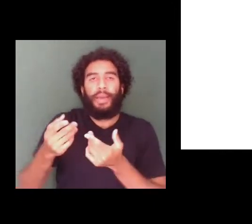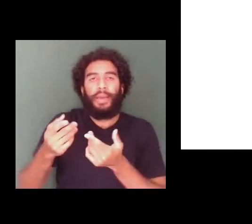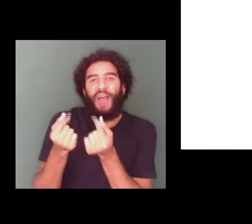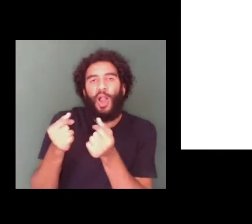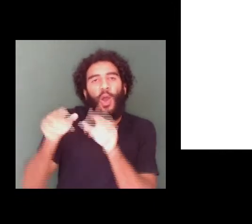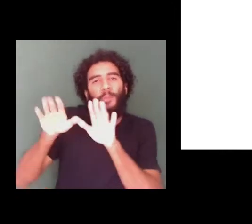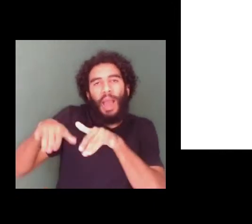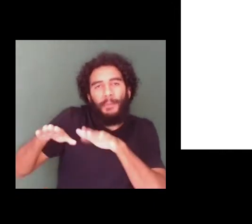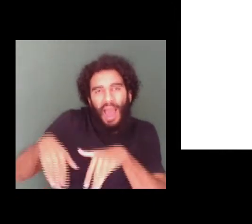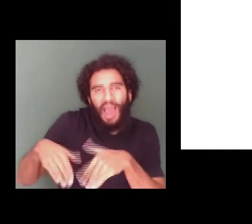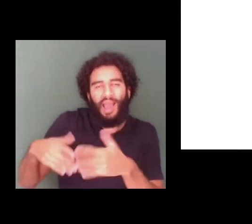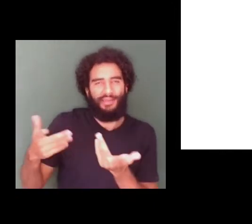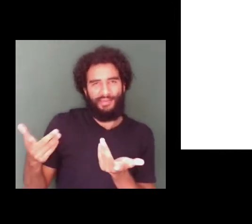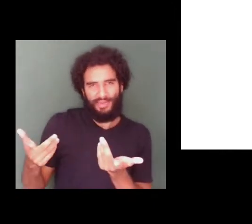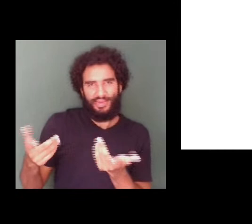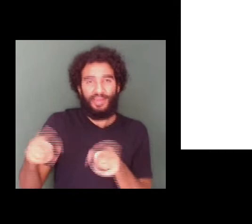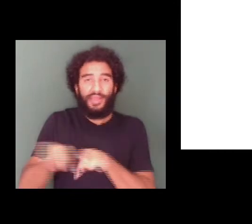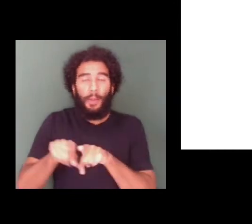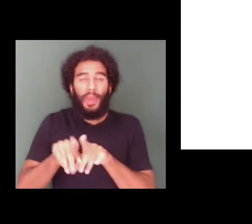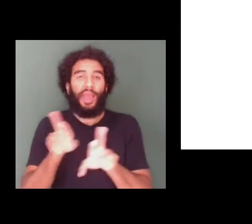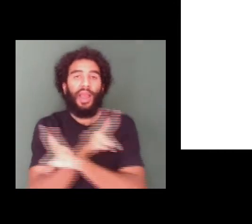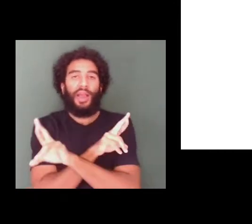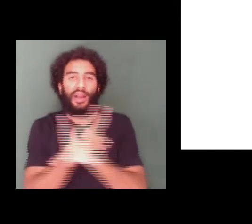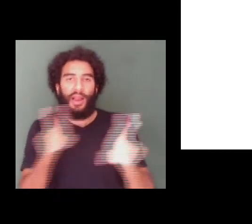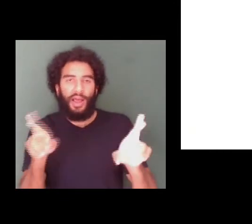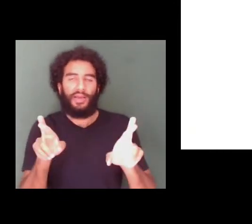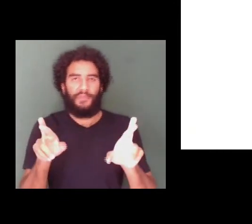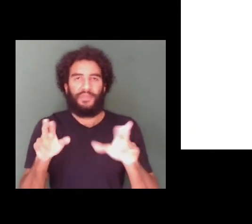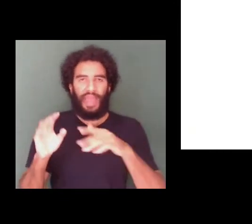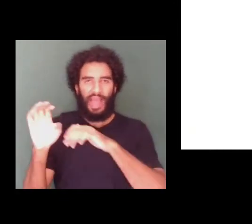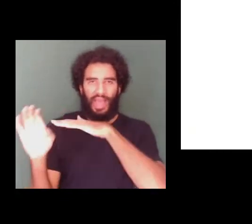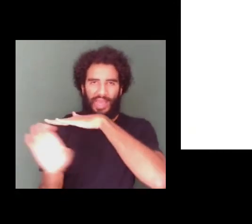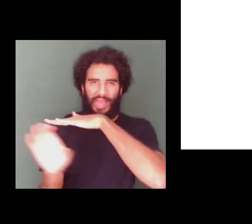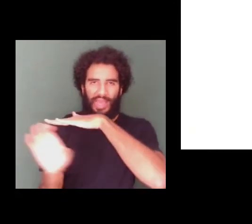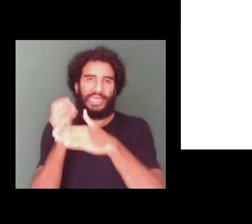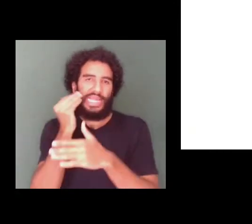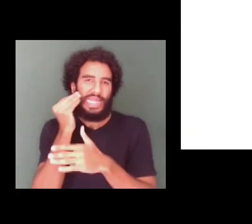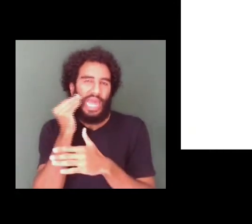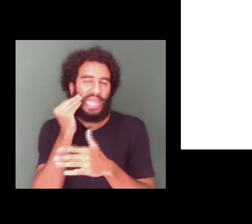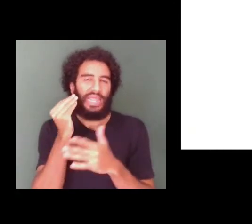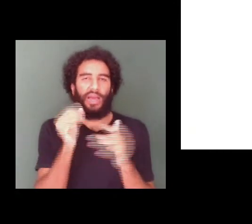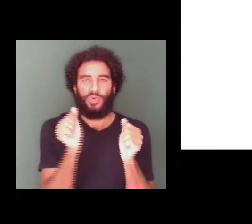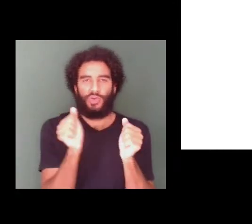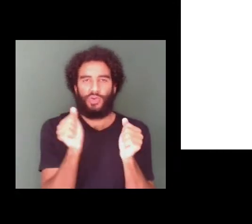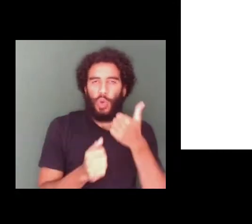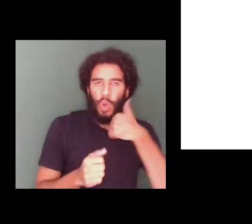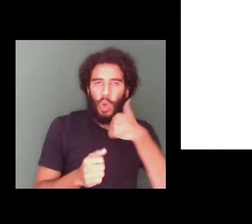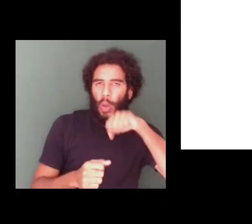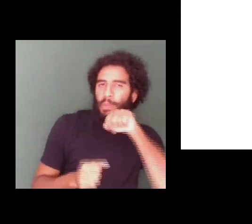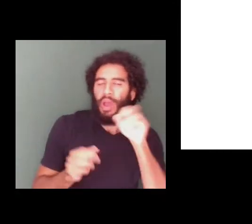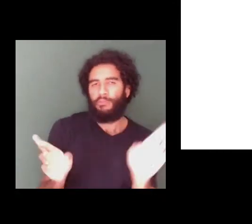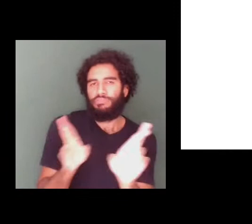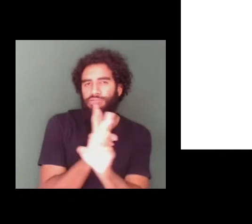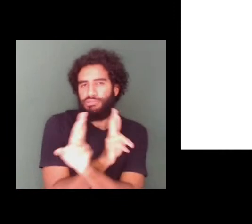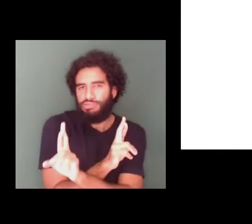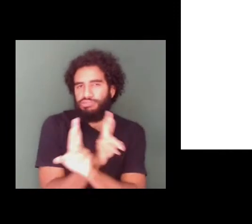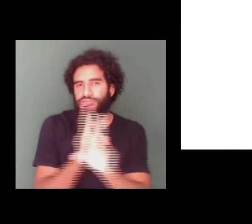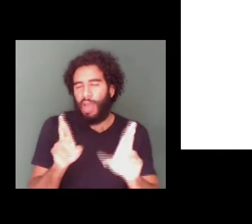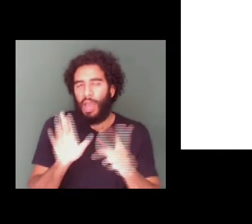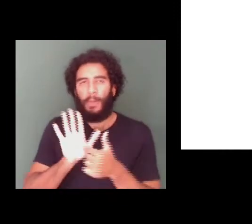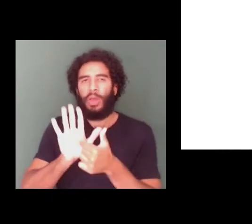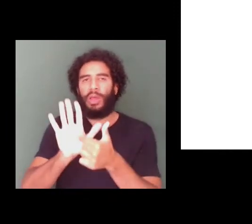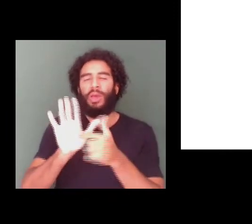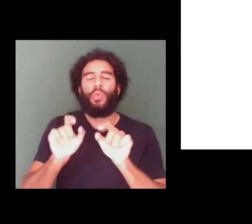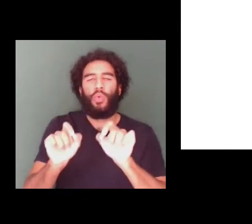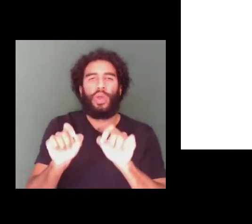build with mothers, maybe not even talking about infant feeding specifically, but we're here on your side. We're here to work with you, that then makes